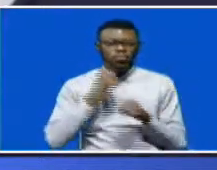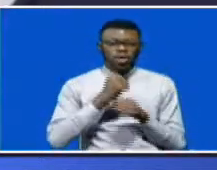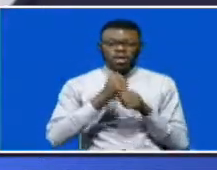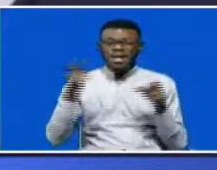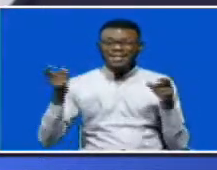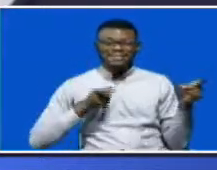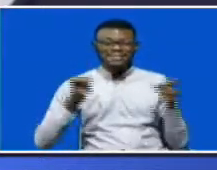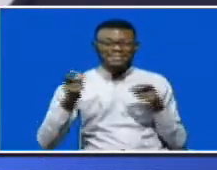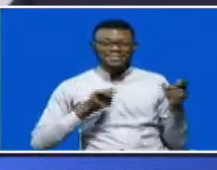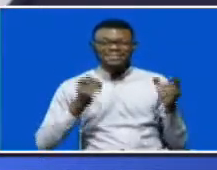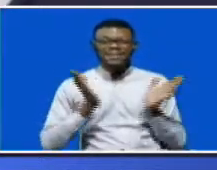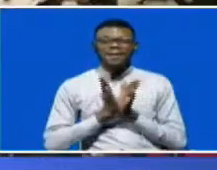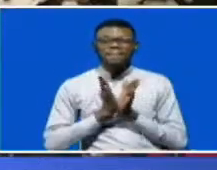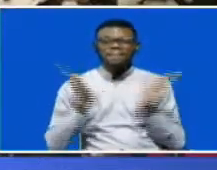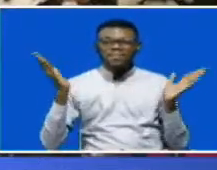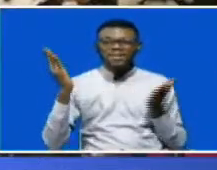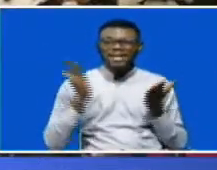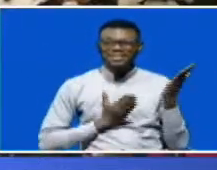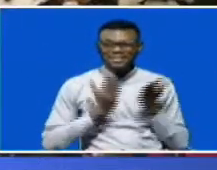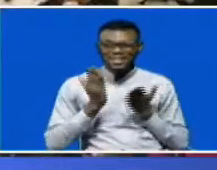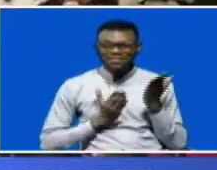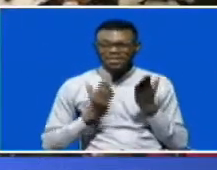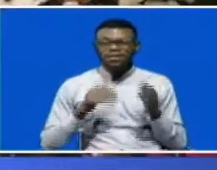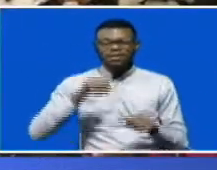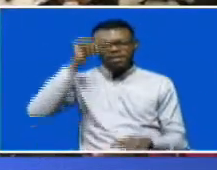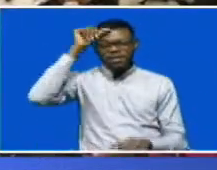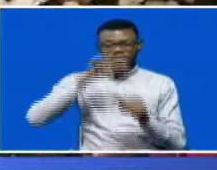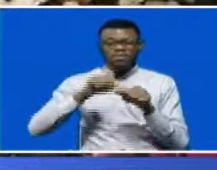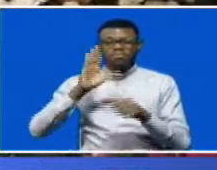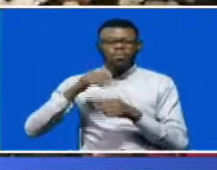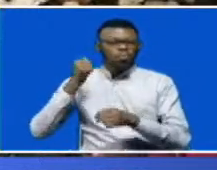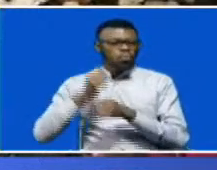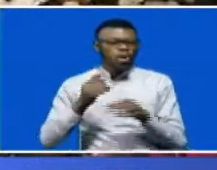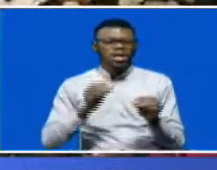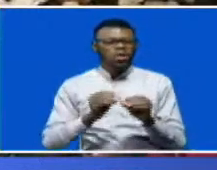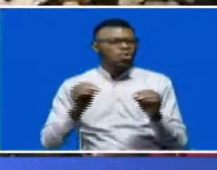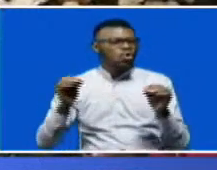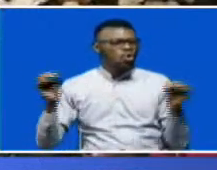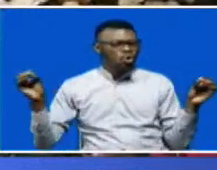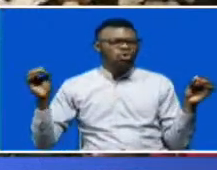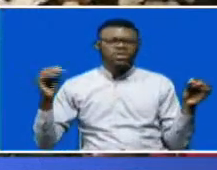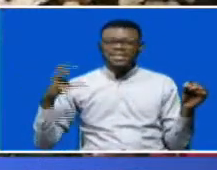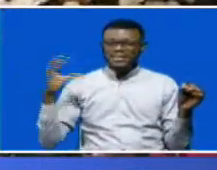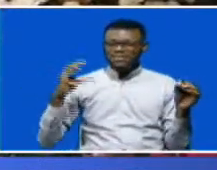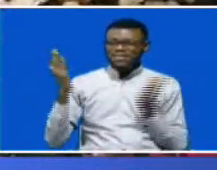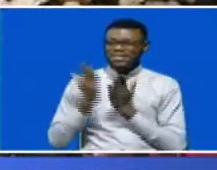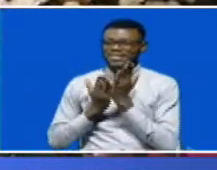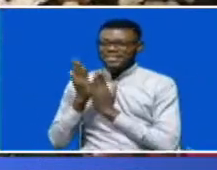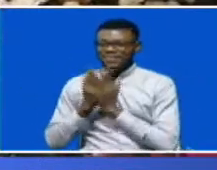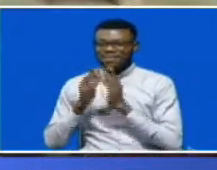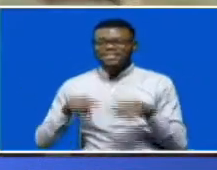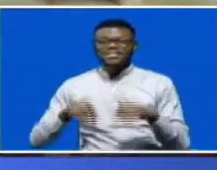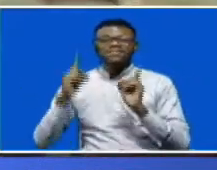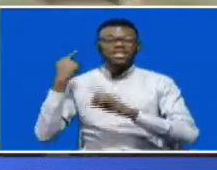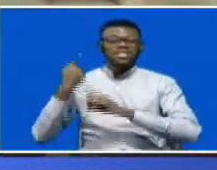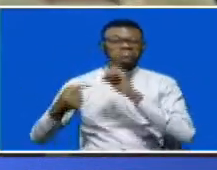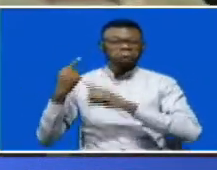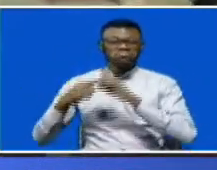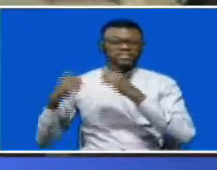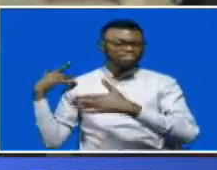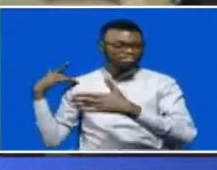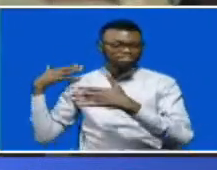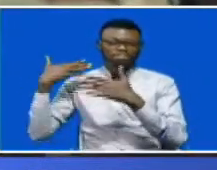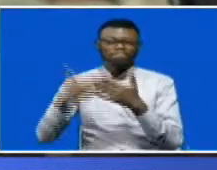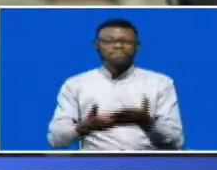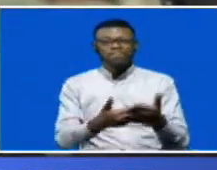administrator and public servant. Best remembered for his long career in the civil service, Nyachae had over the years risen through the